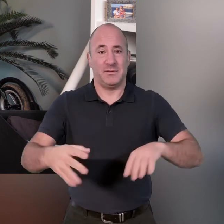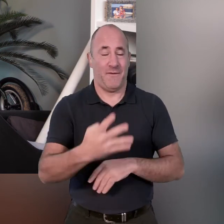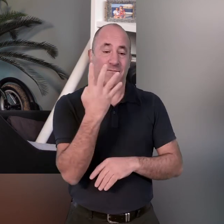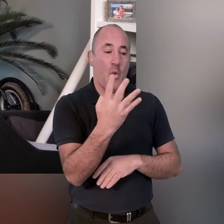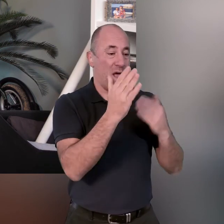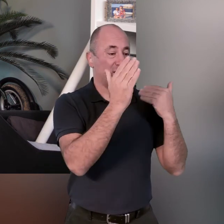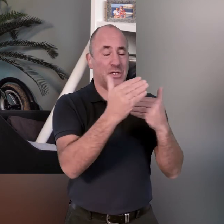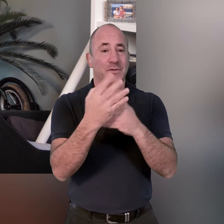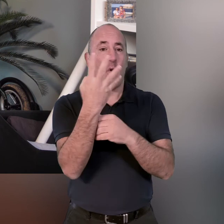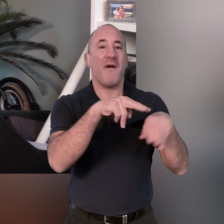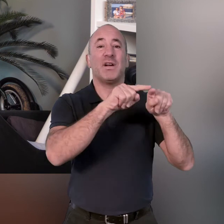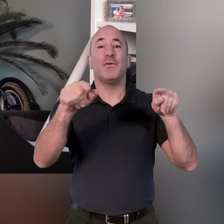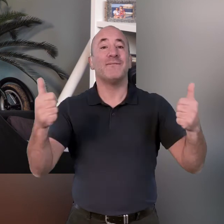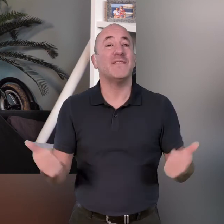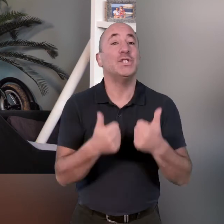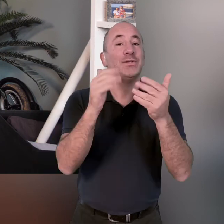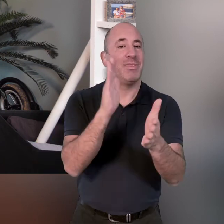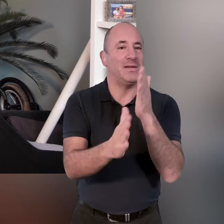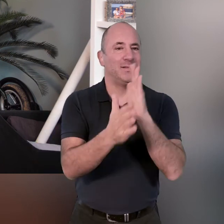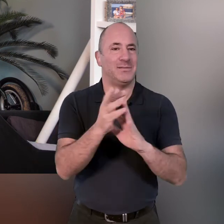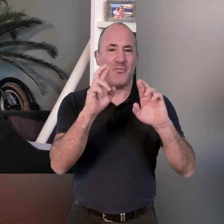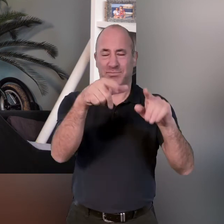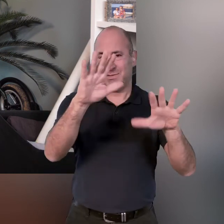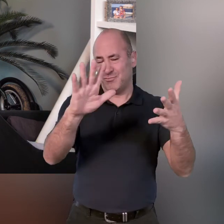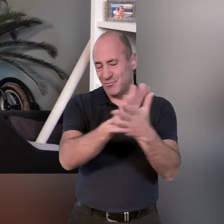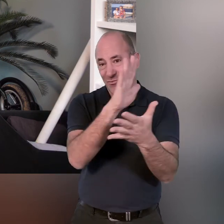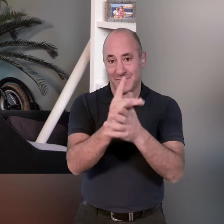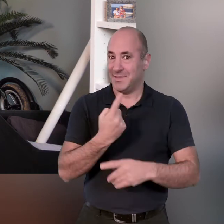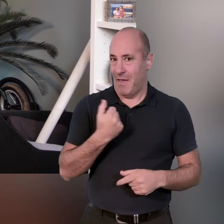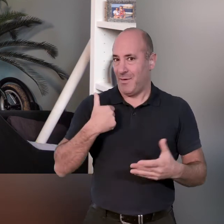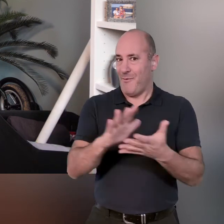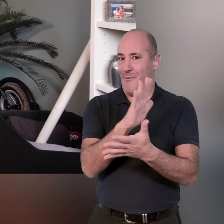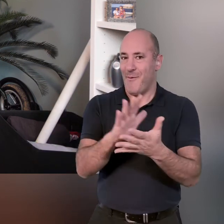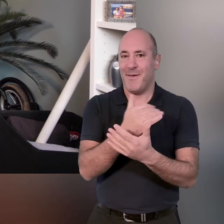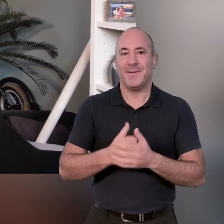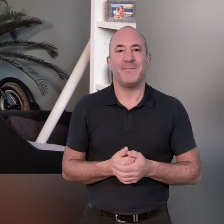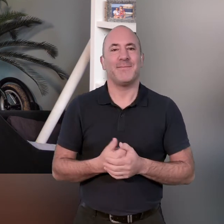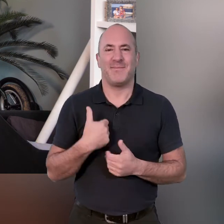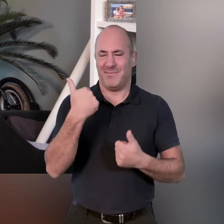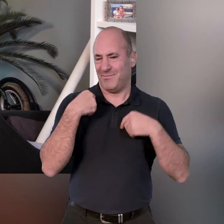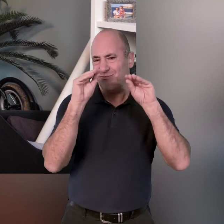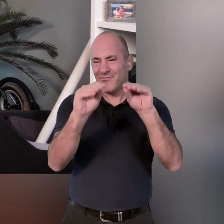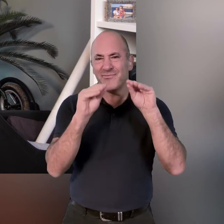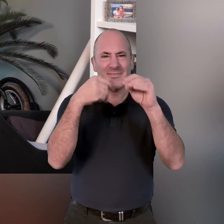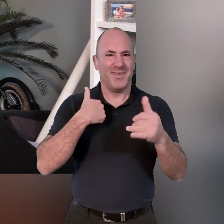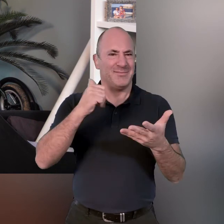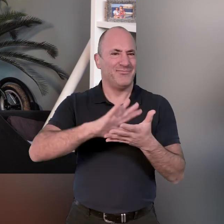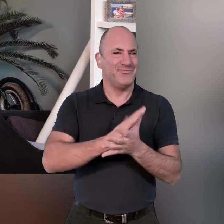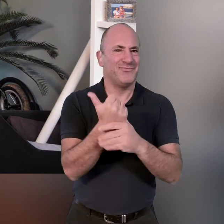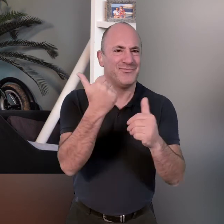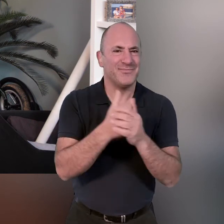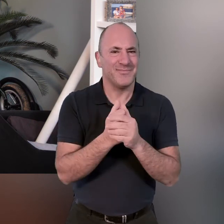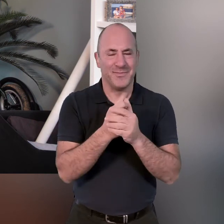abilities. But that is it for our 4 sessions, guys. I really hope you enjoyed it. I certainly did. It was a pleasure to be